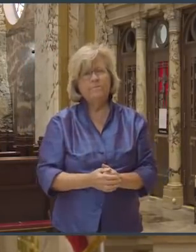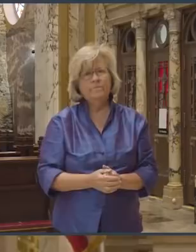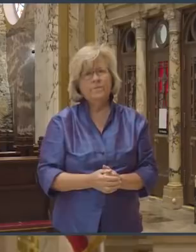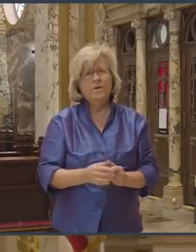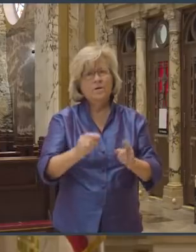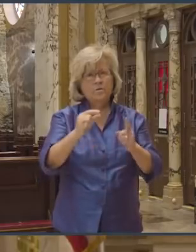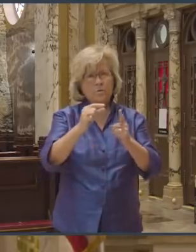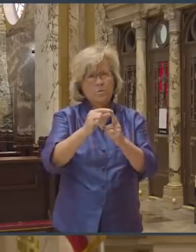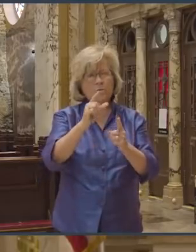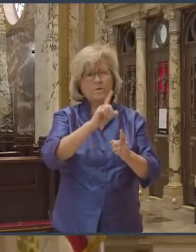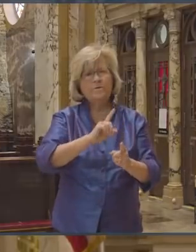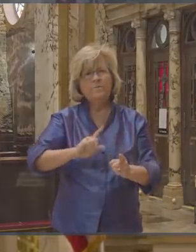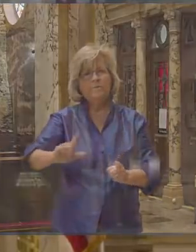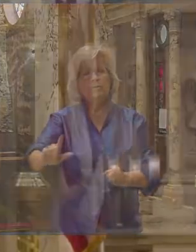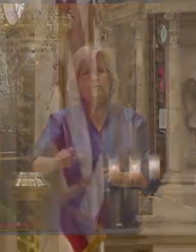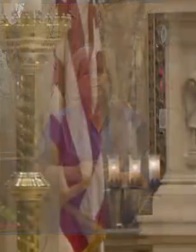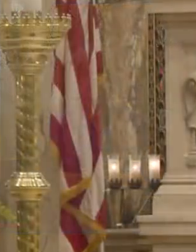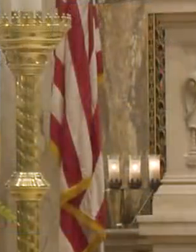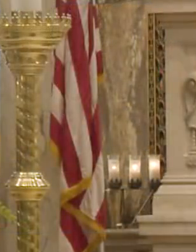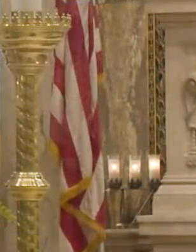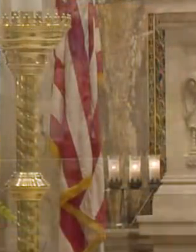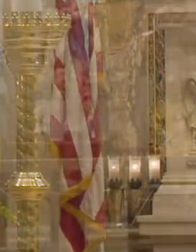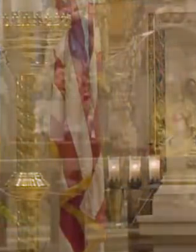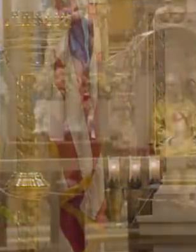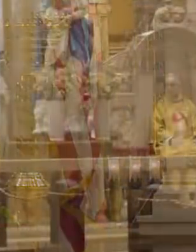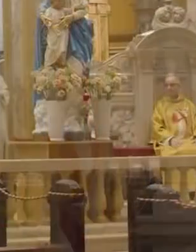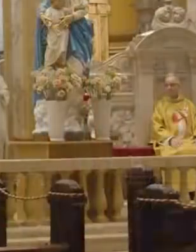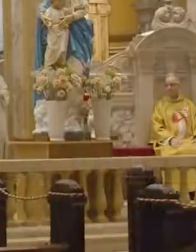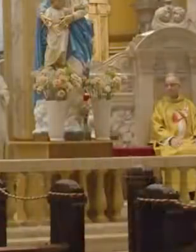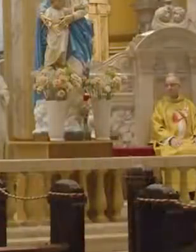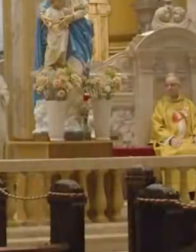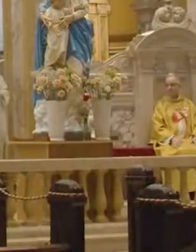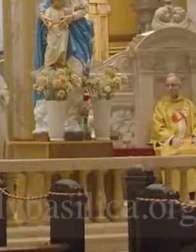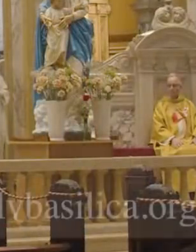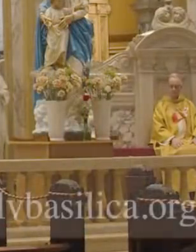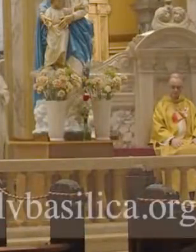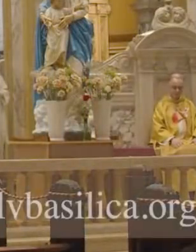The word of the Lord. Thanks be to God.